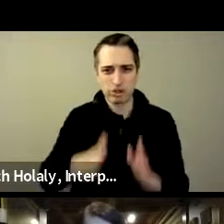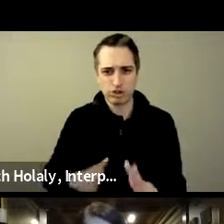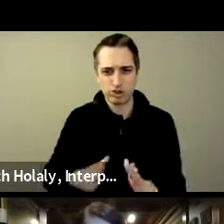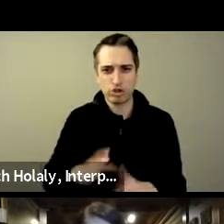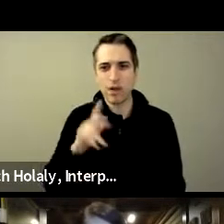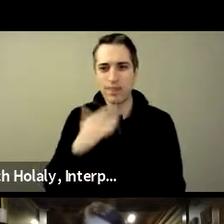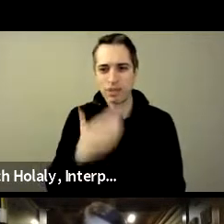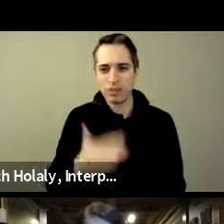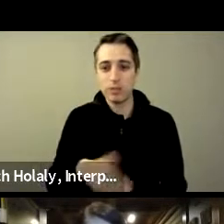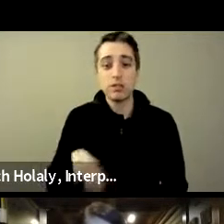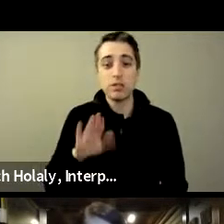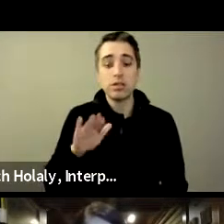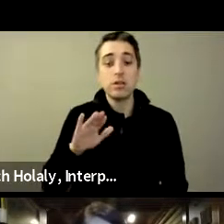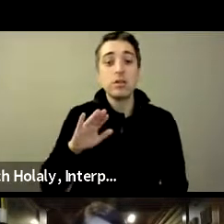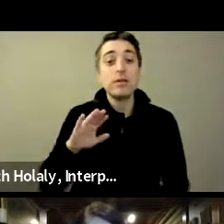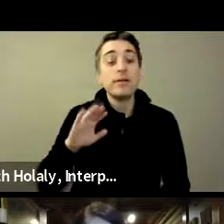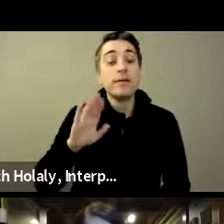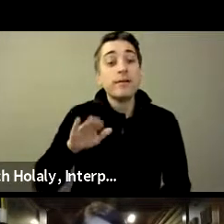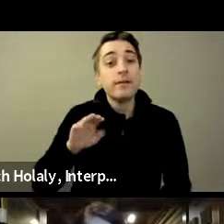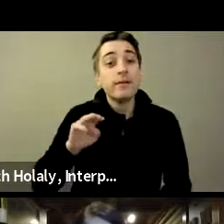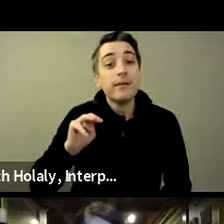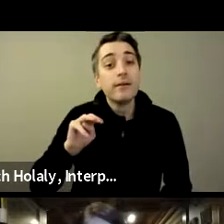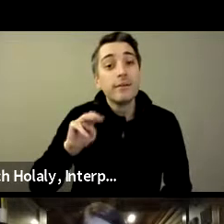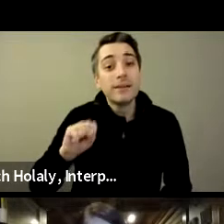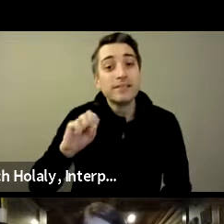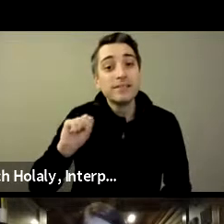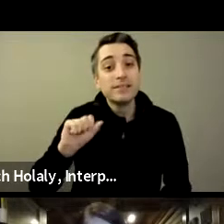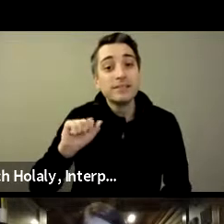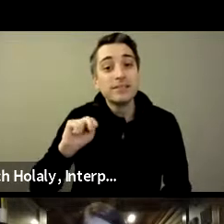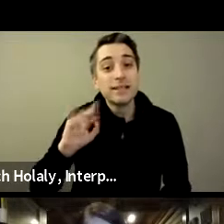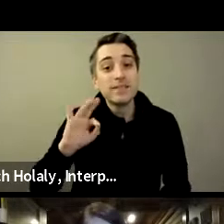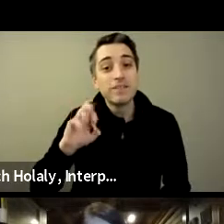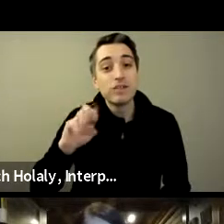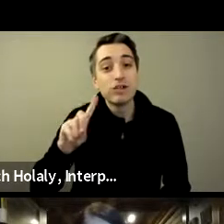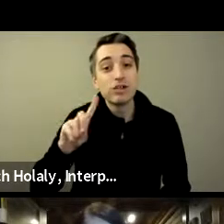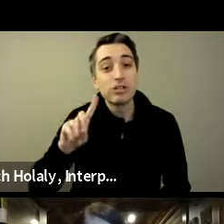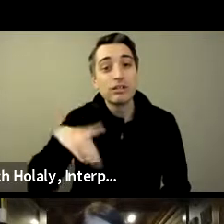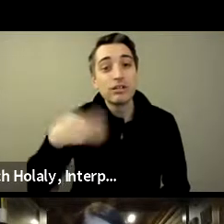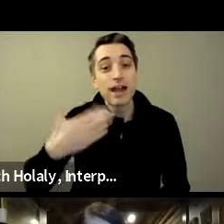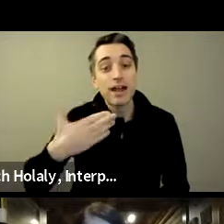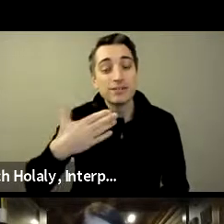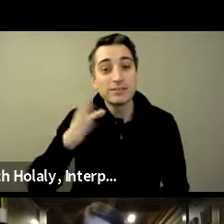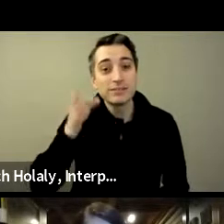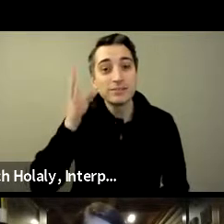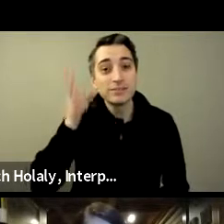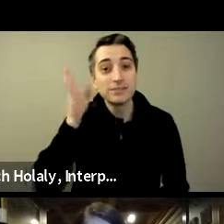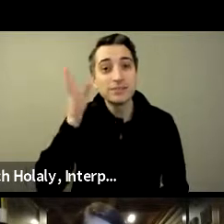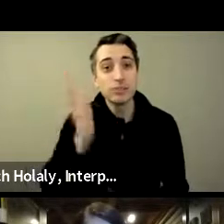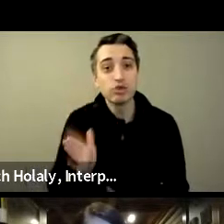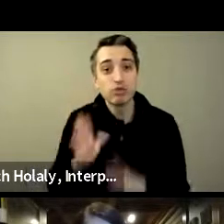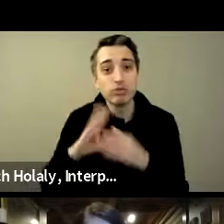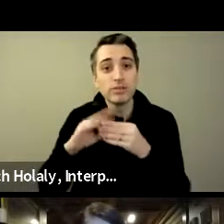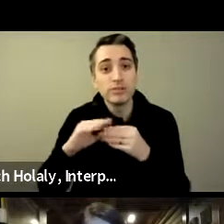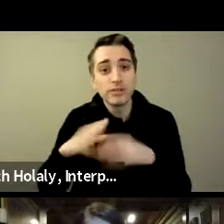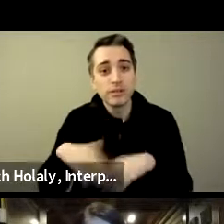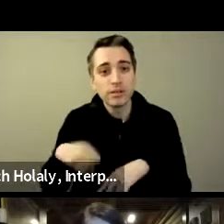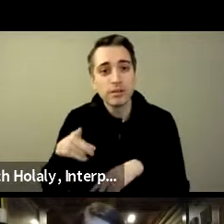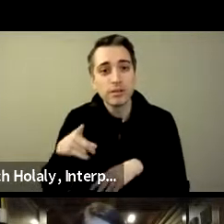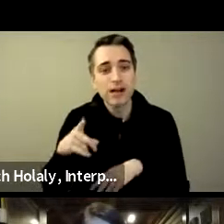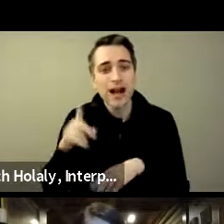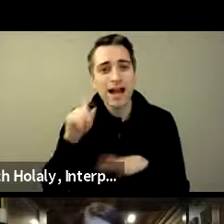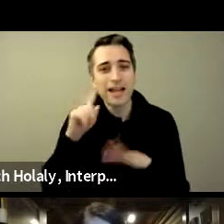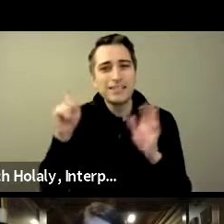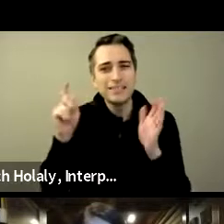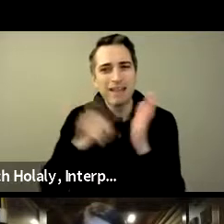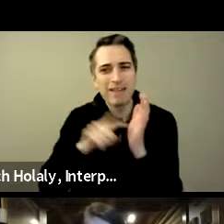you. Ms. Sanford, who's our next speaker? Yes, we have our next speaker identified by as a caller by